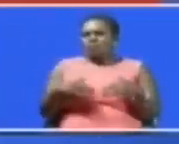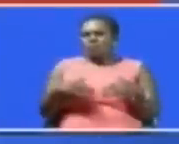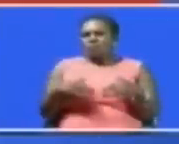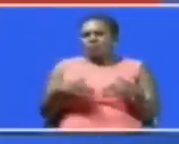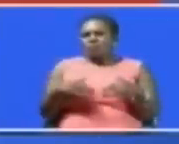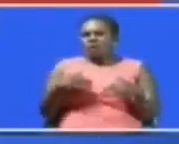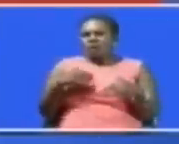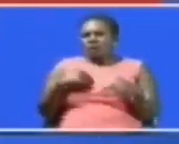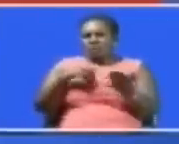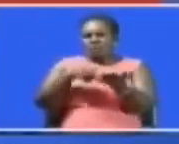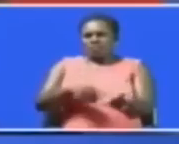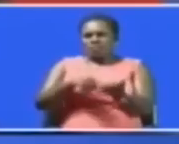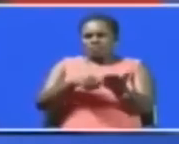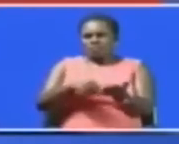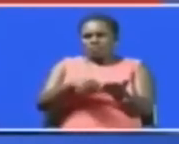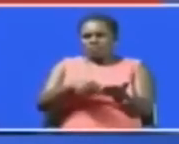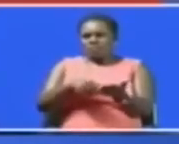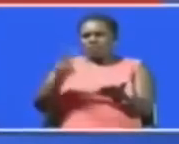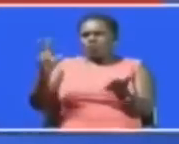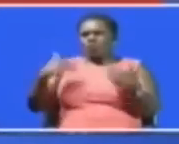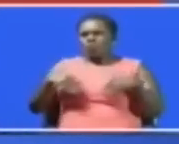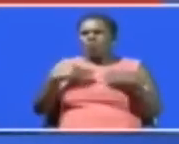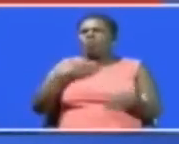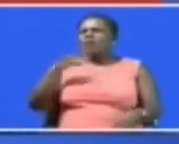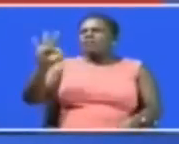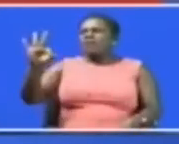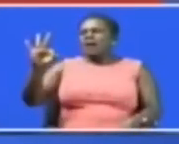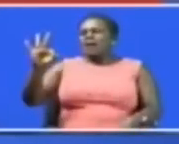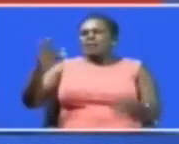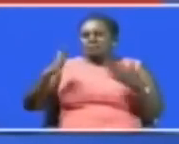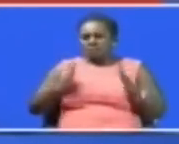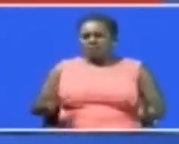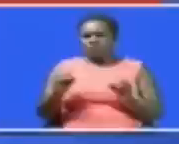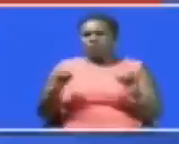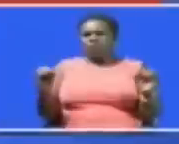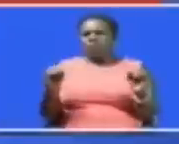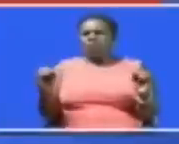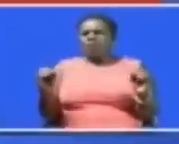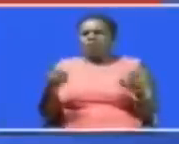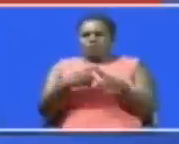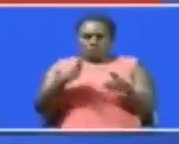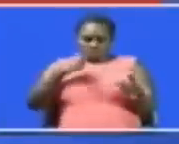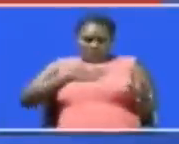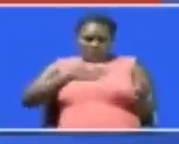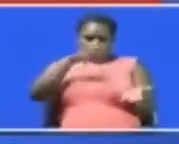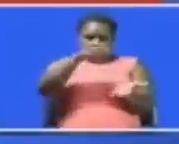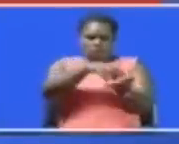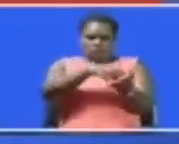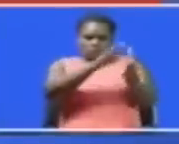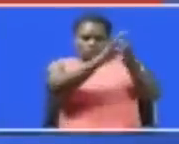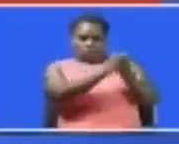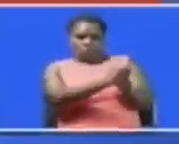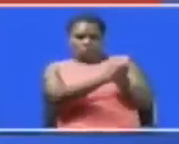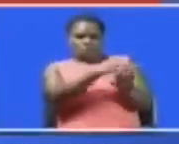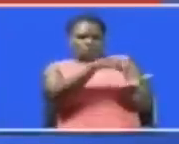were just emphasized, there was a lot of emphasis that, no, it is about two people. We don't want a third person. But from where I sit on the